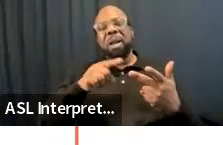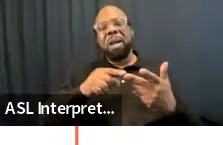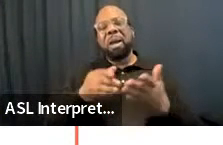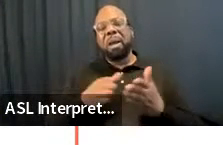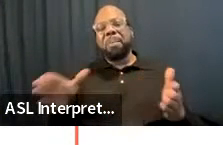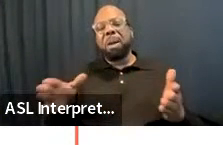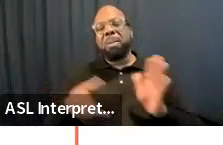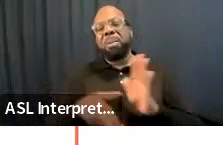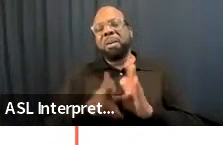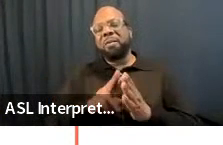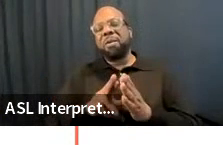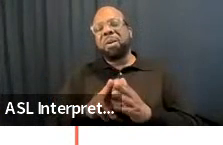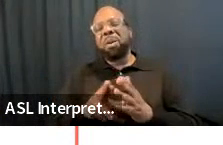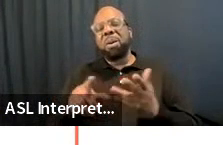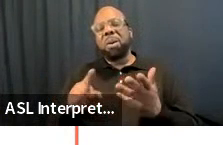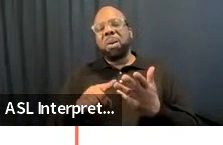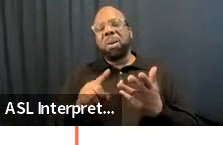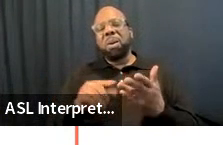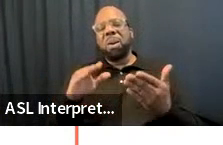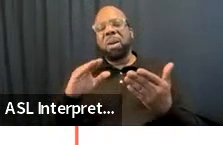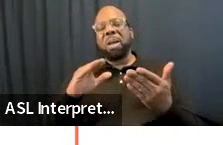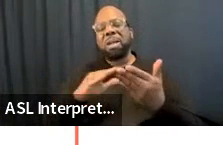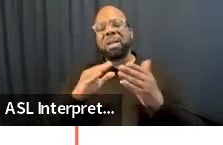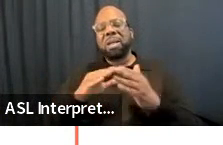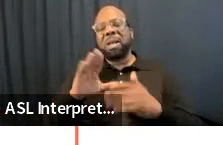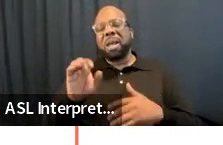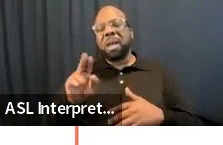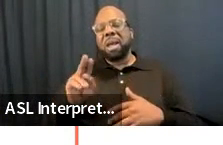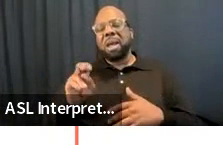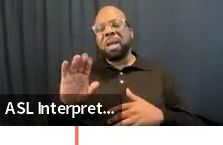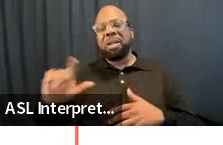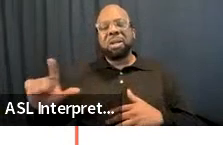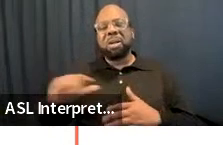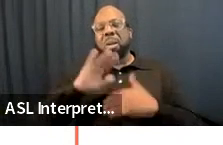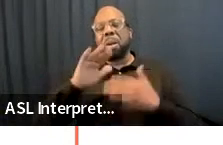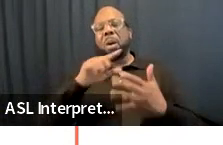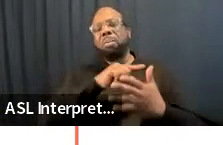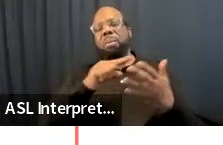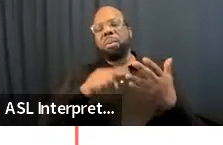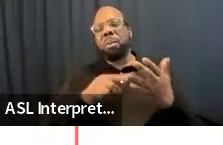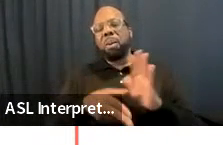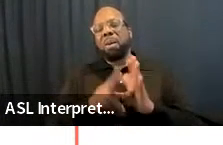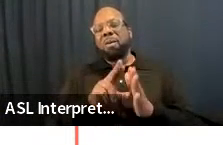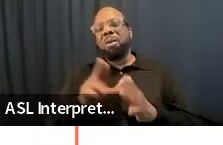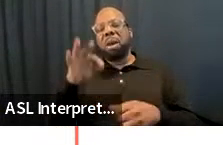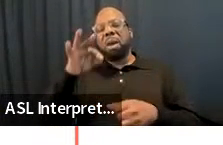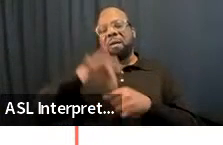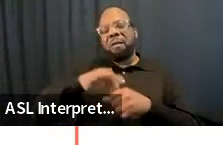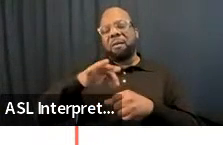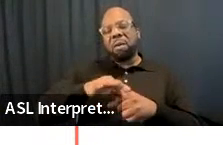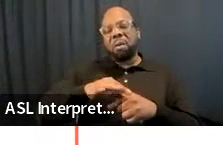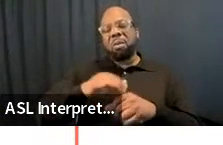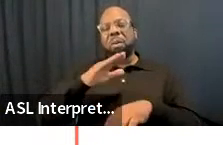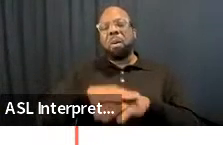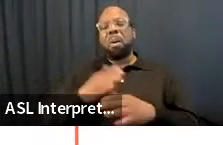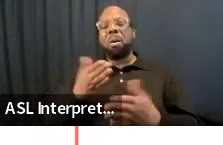Planning Commission, and the City Council to all review and vote on the proposal.